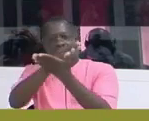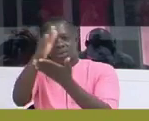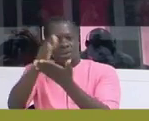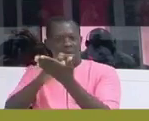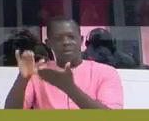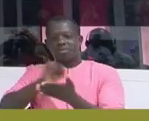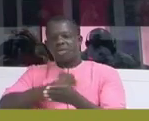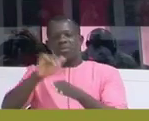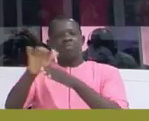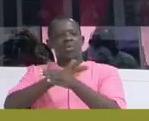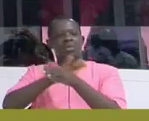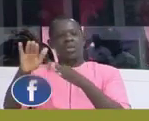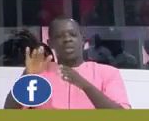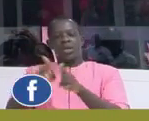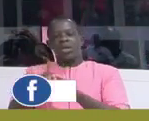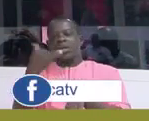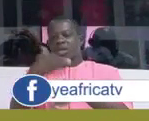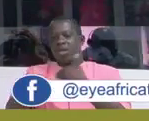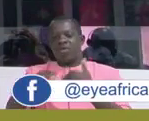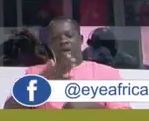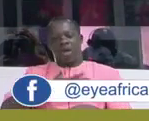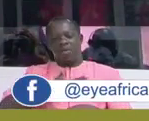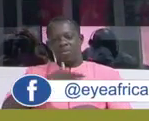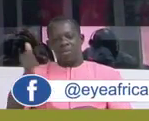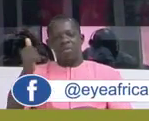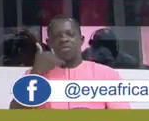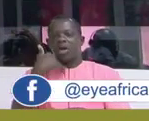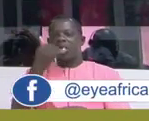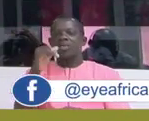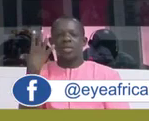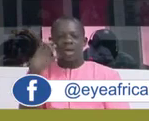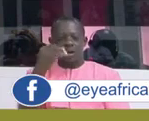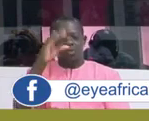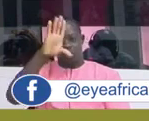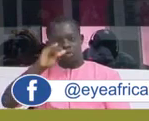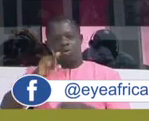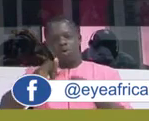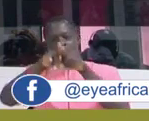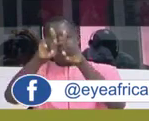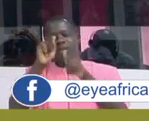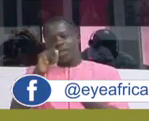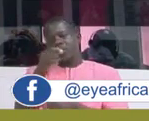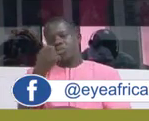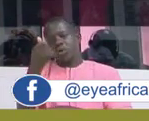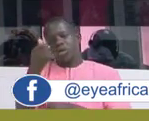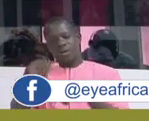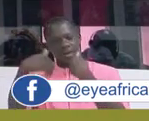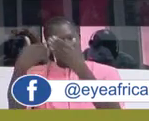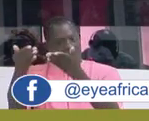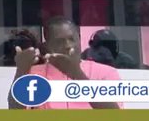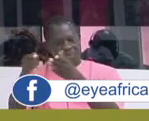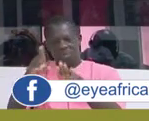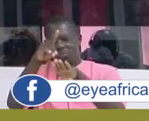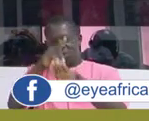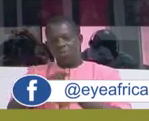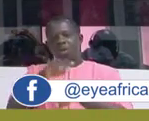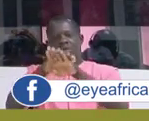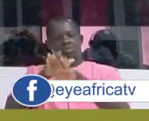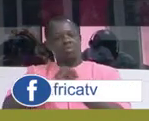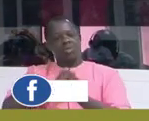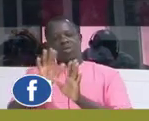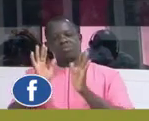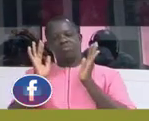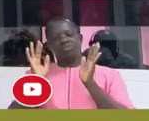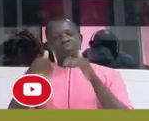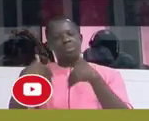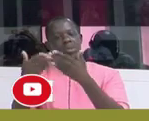how they share it that is not my business and I I don't I they didn't ask how what they do with this money we just hand it over to them is now